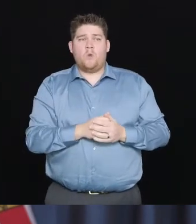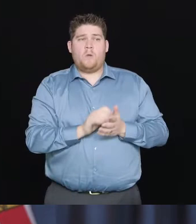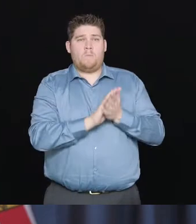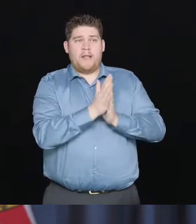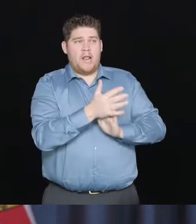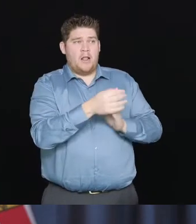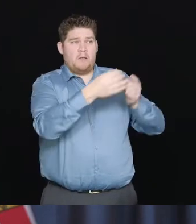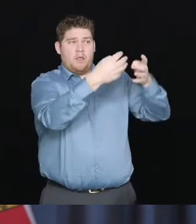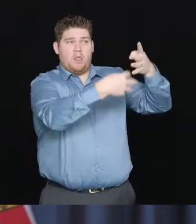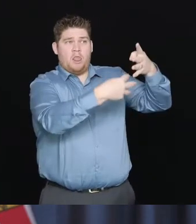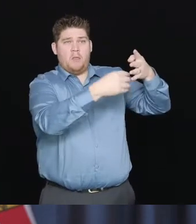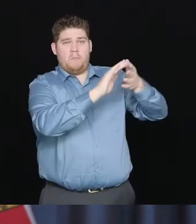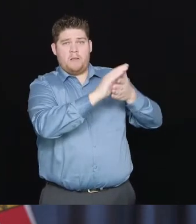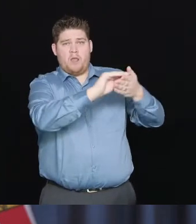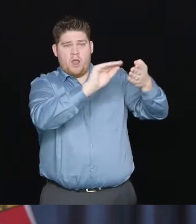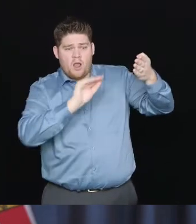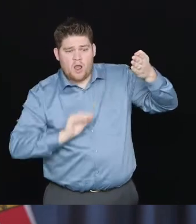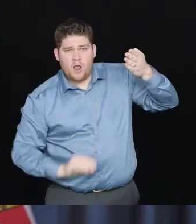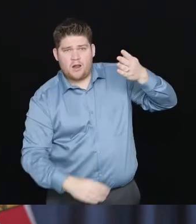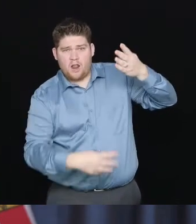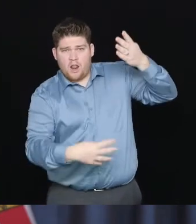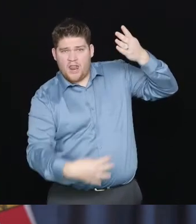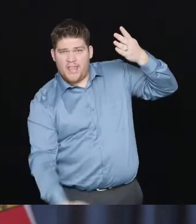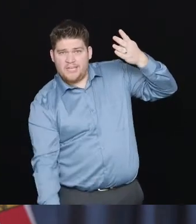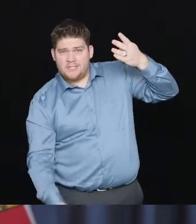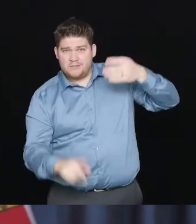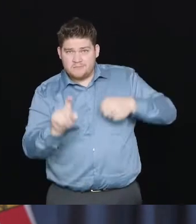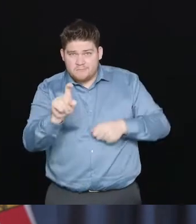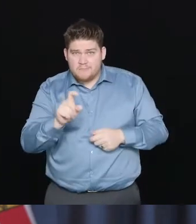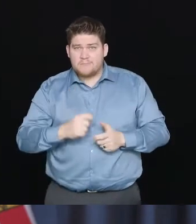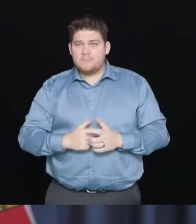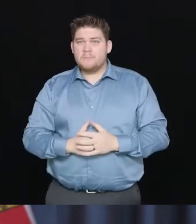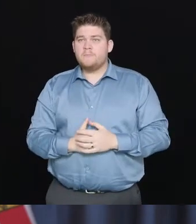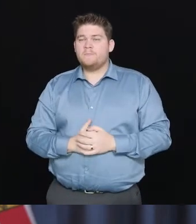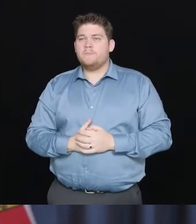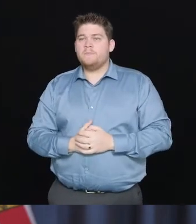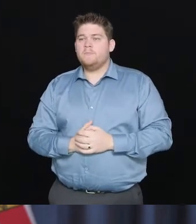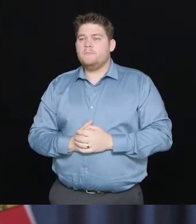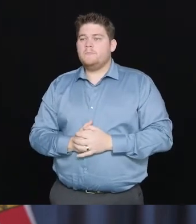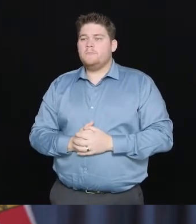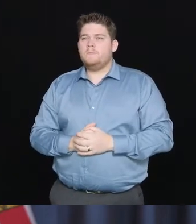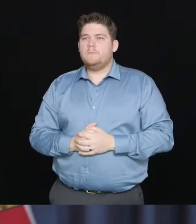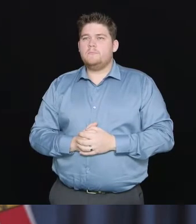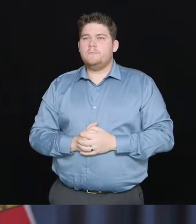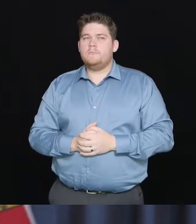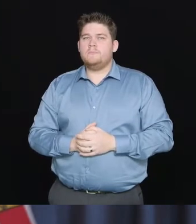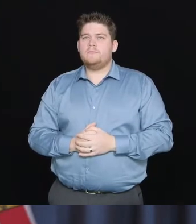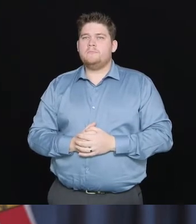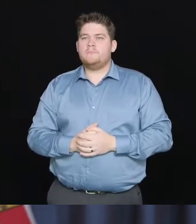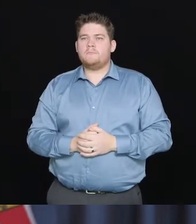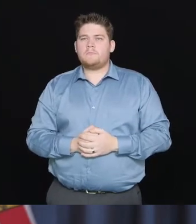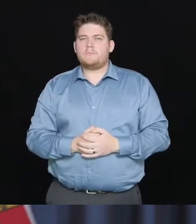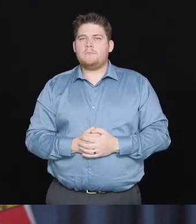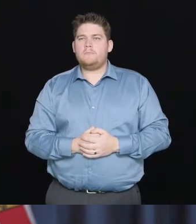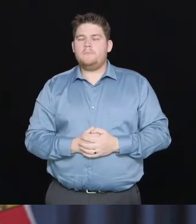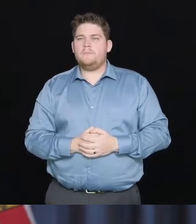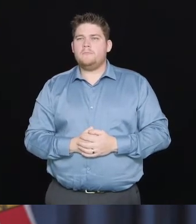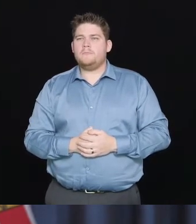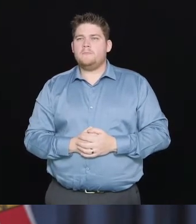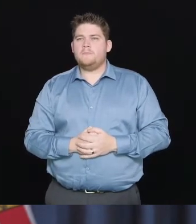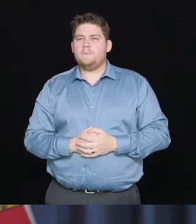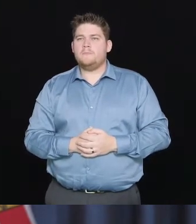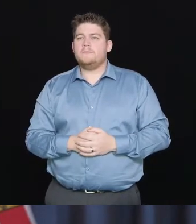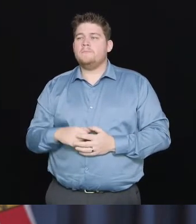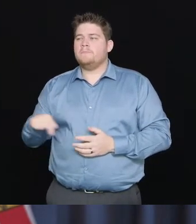four or five times. I think it's of all the decisions that have been made since the beginning of this, this was one of the